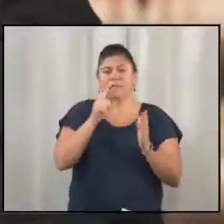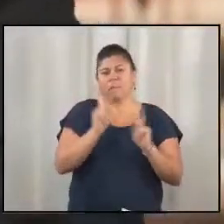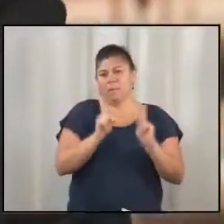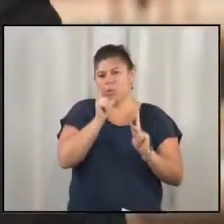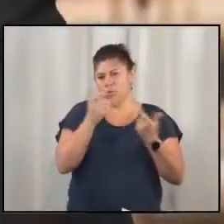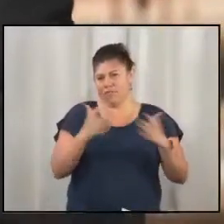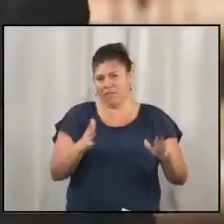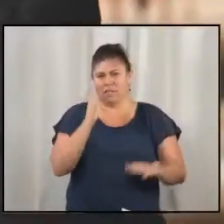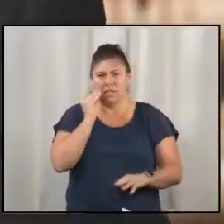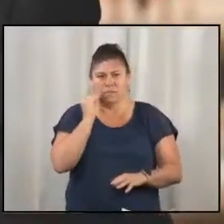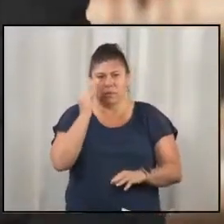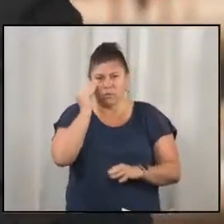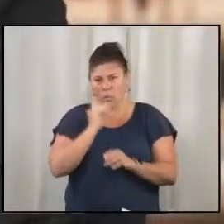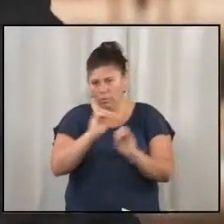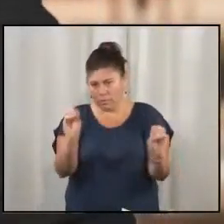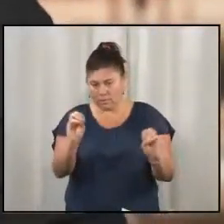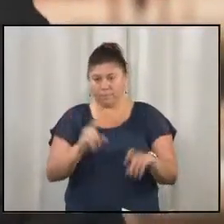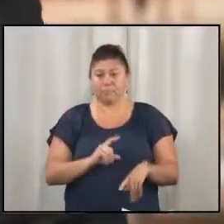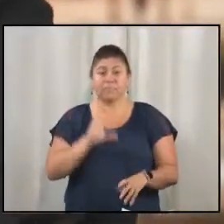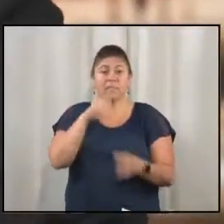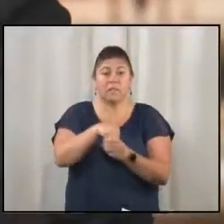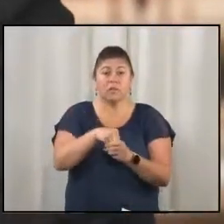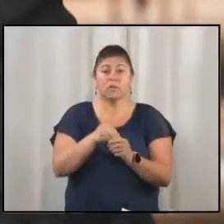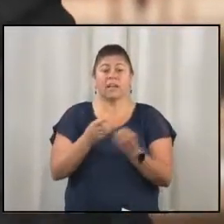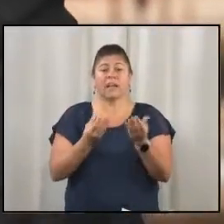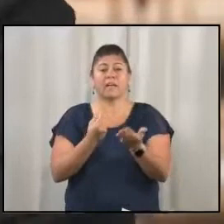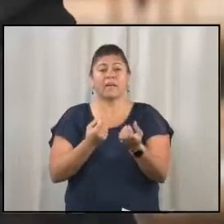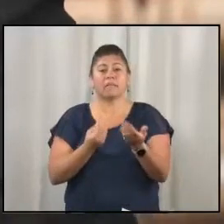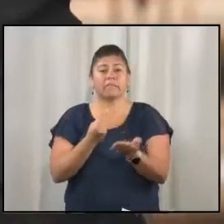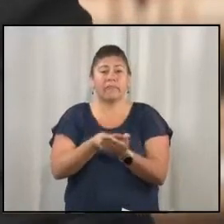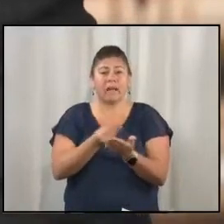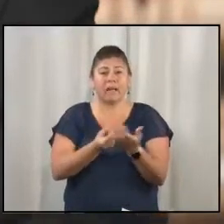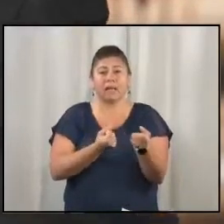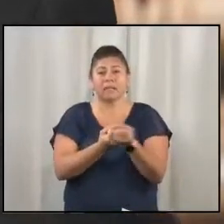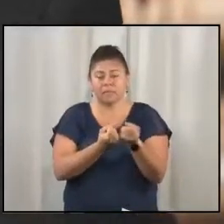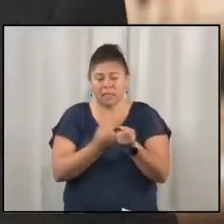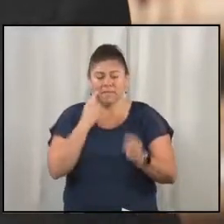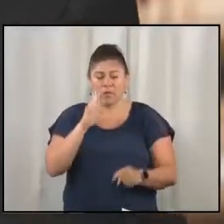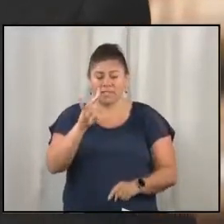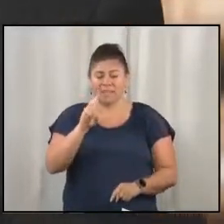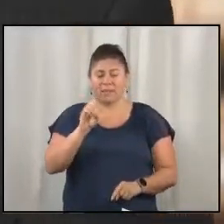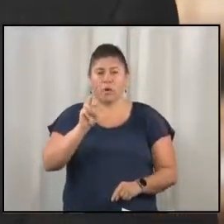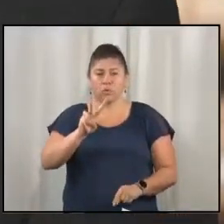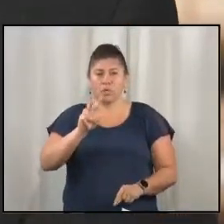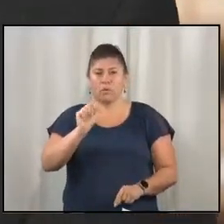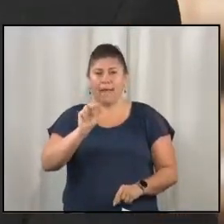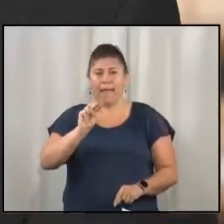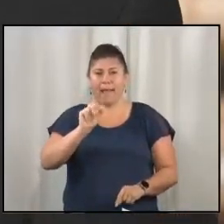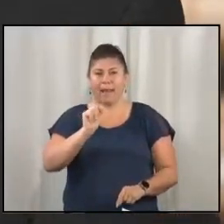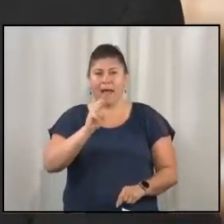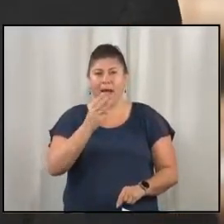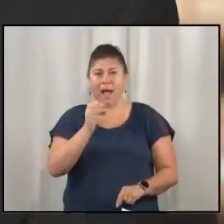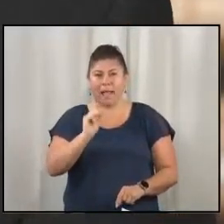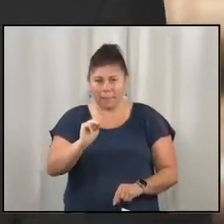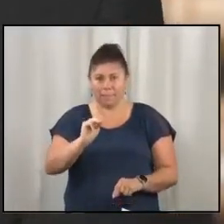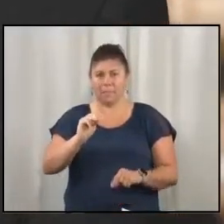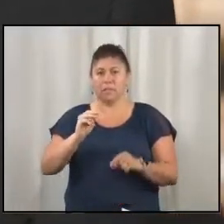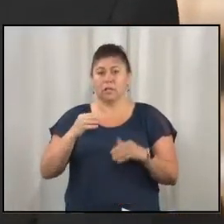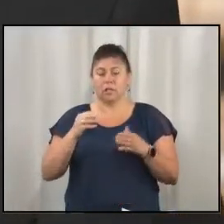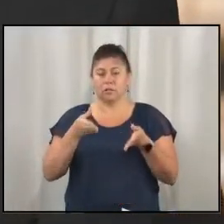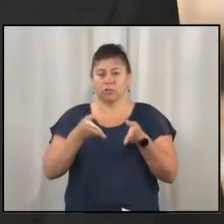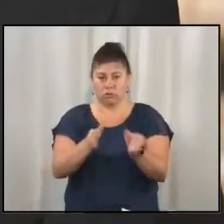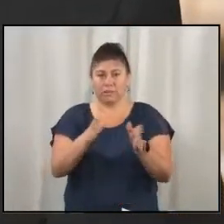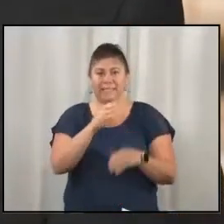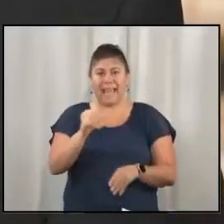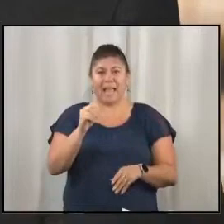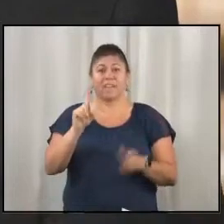including funding to operate a second year-round shelter at 702 Anaheim Street and the city's first youth navigation center